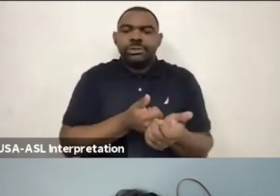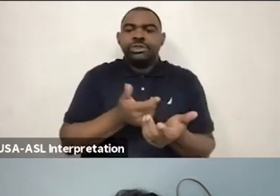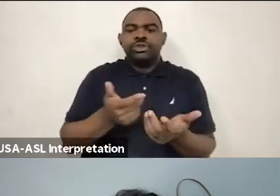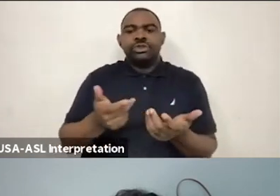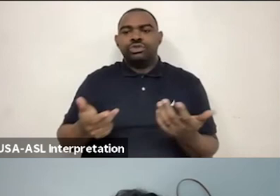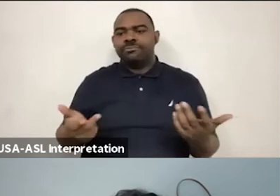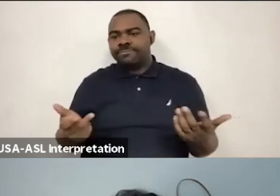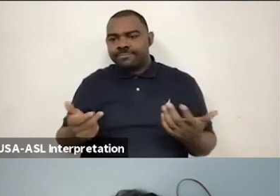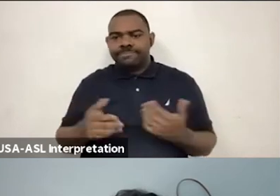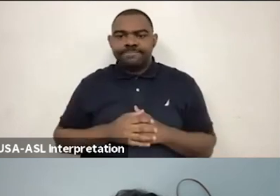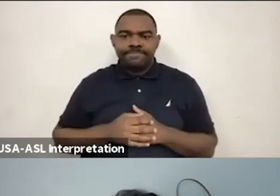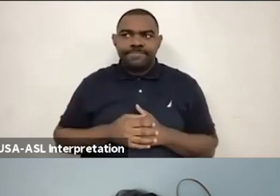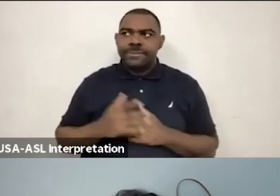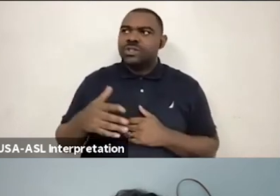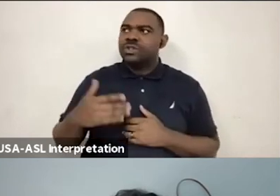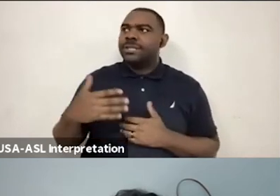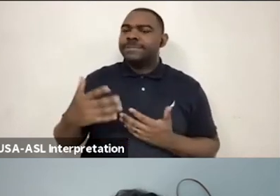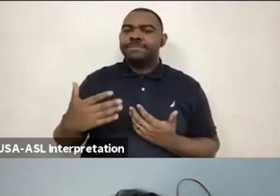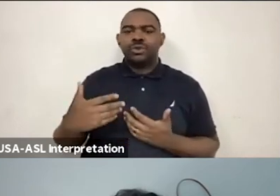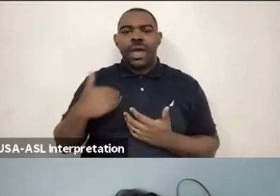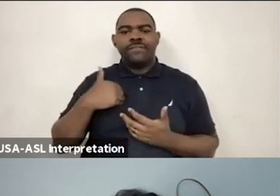want them to have some military